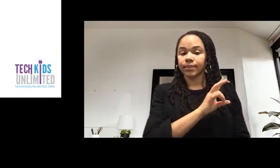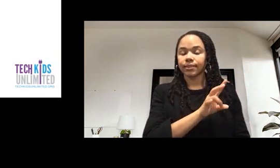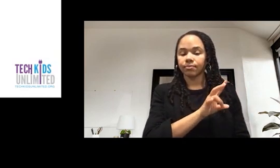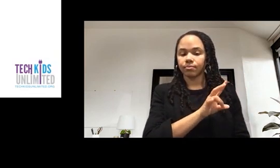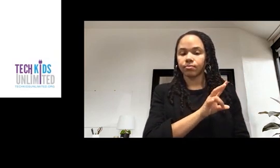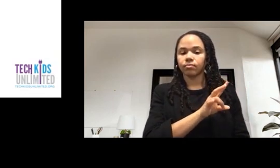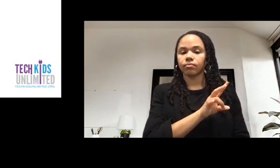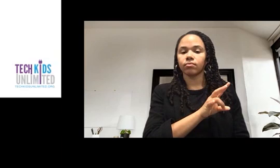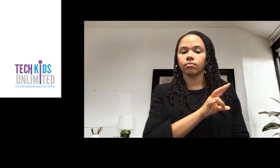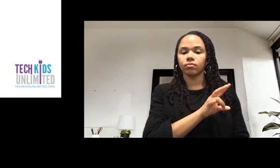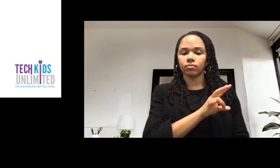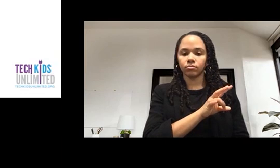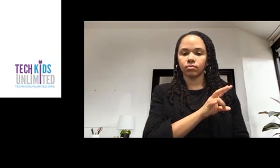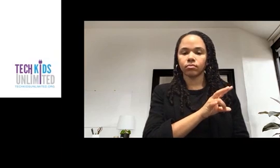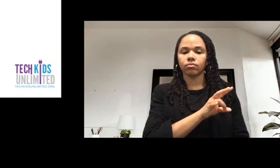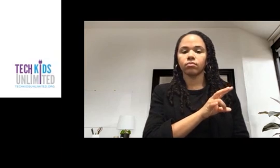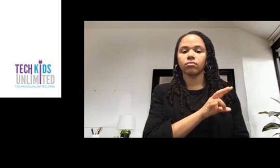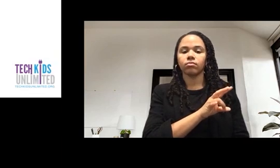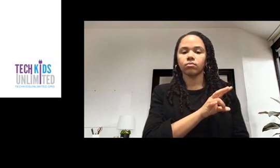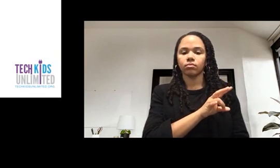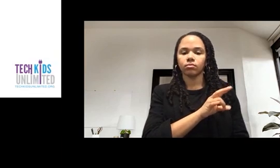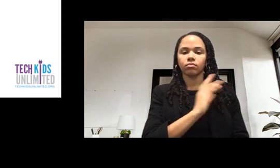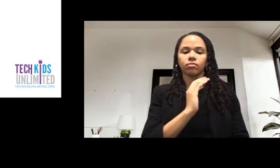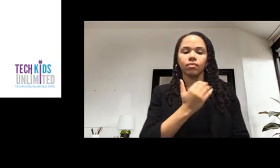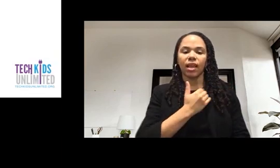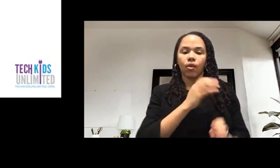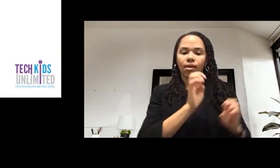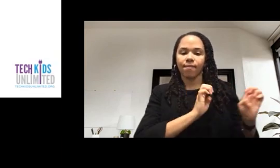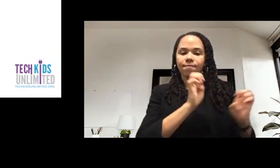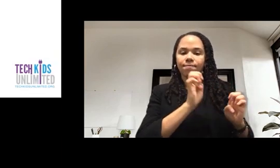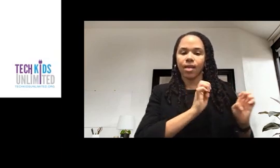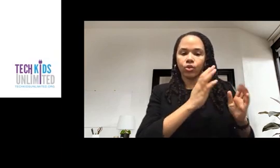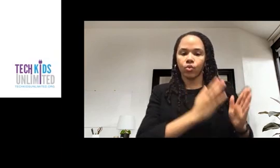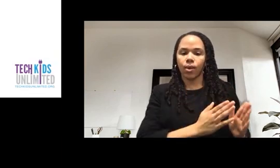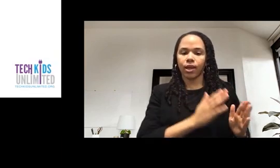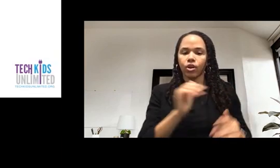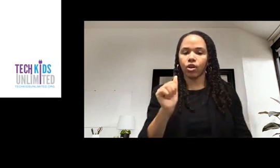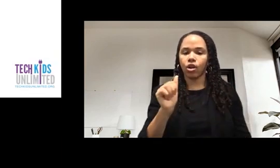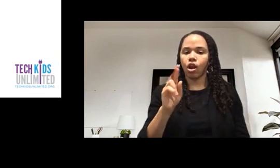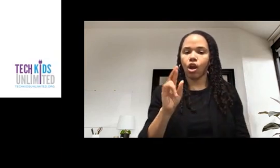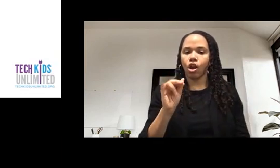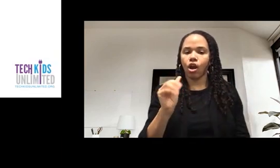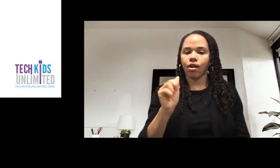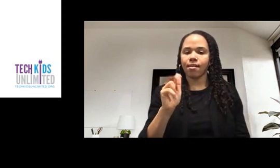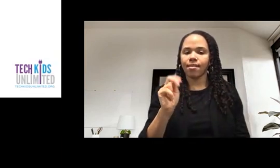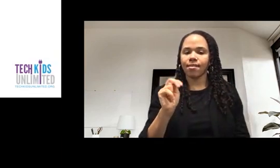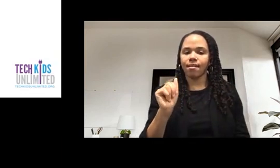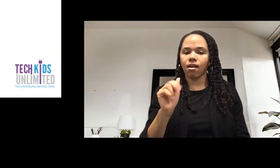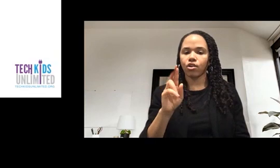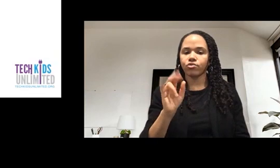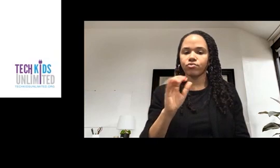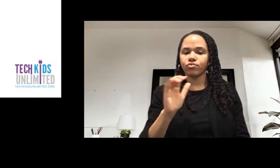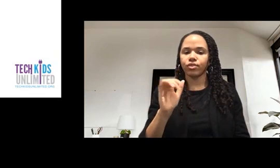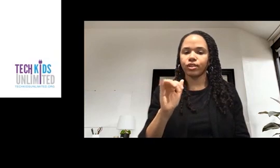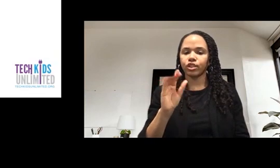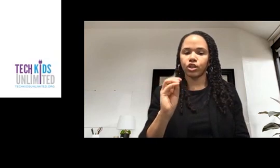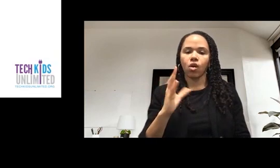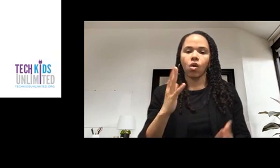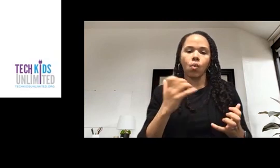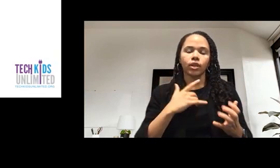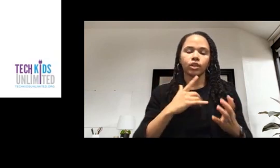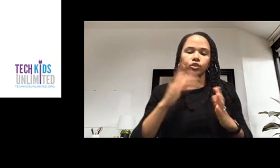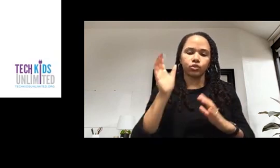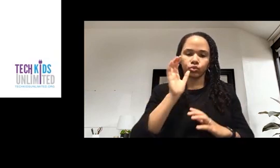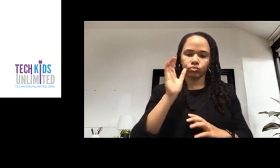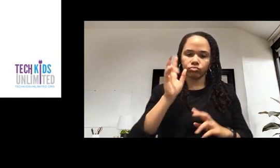our evaluator, Ariana Riccio, she really wanted to look at the technology skills, the social skills, the